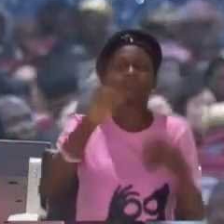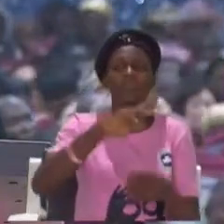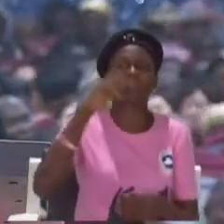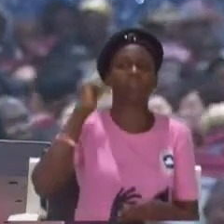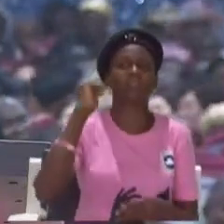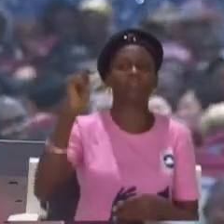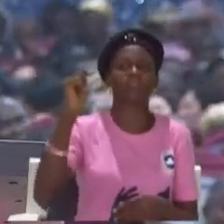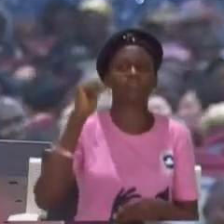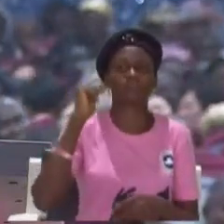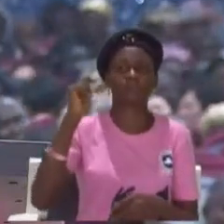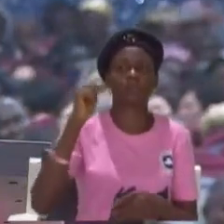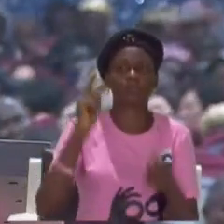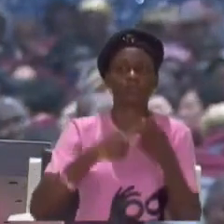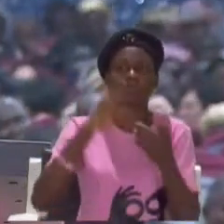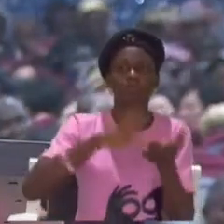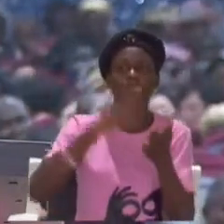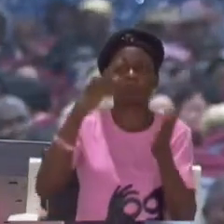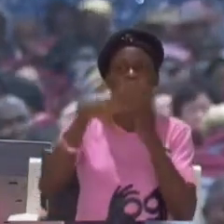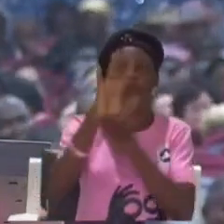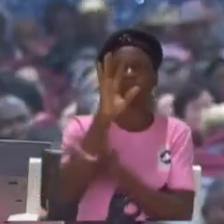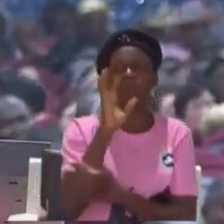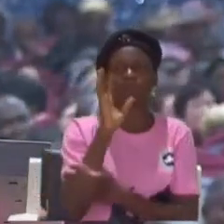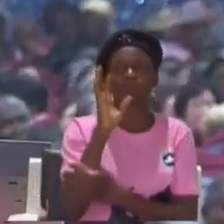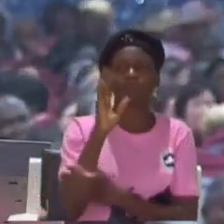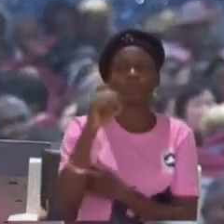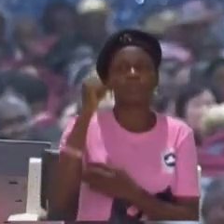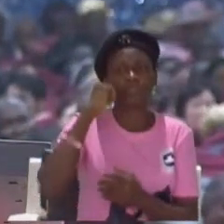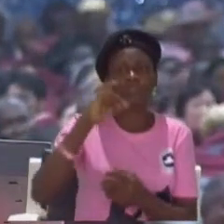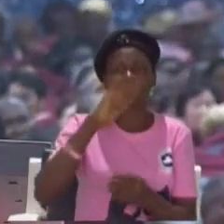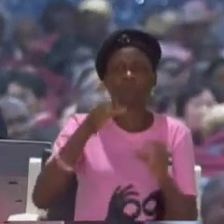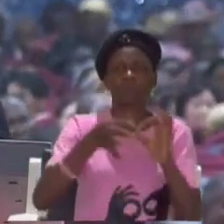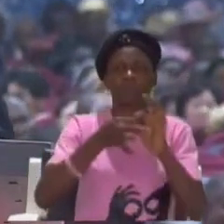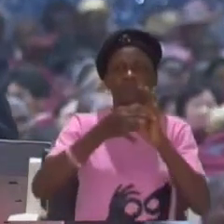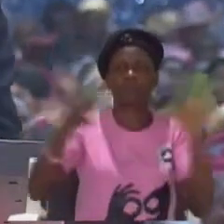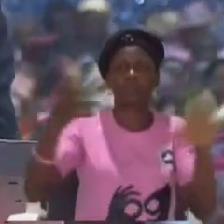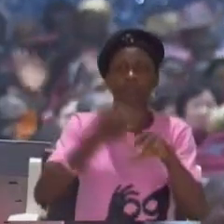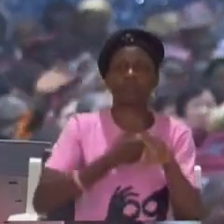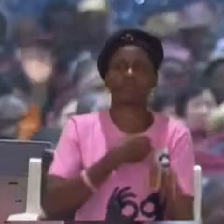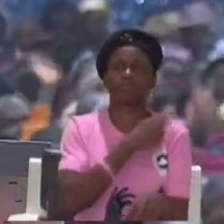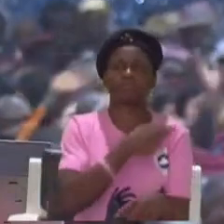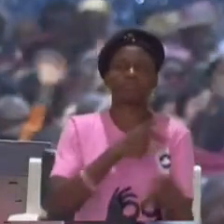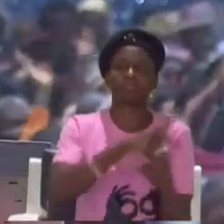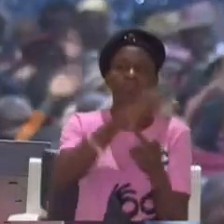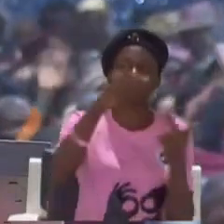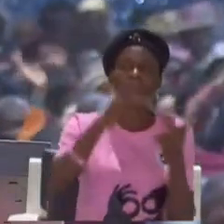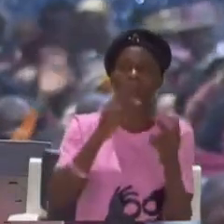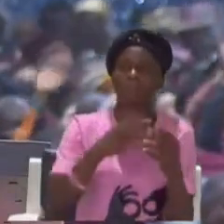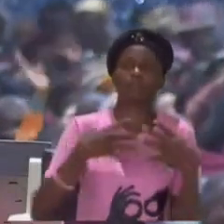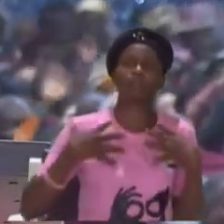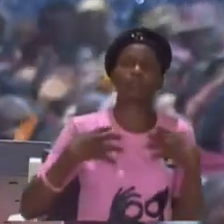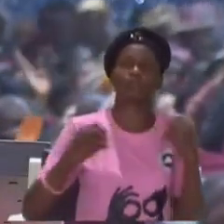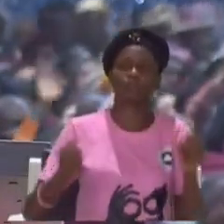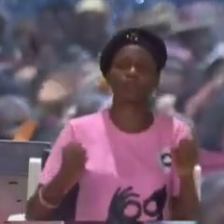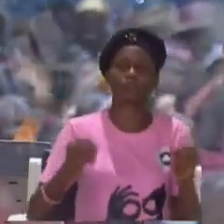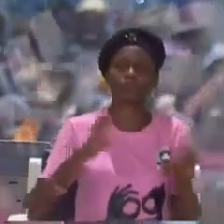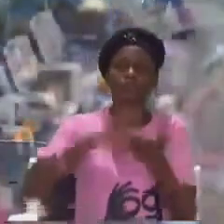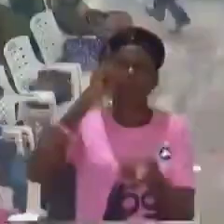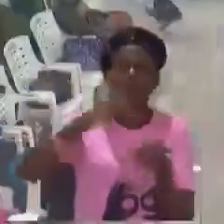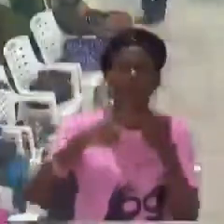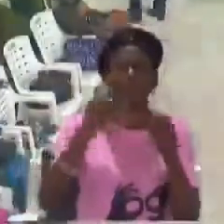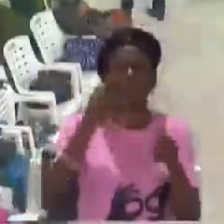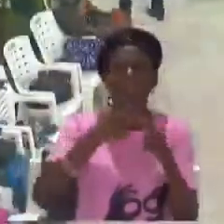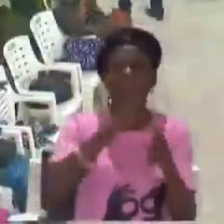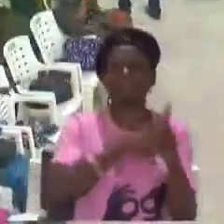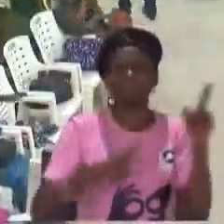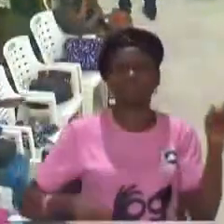testimony to the glory of God. She's been discharged, perfectly whole. Glory be to the name